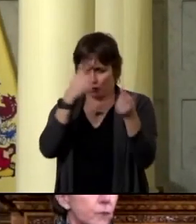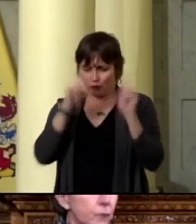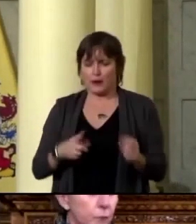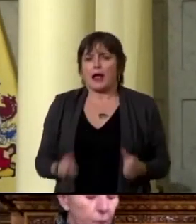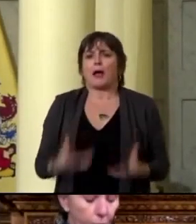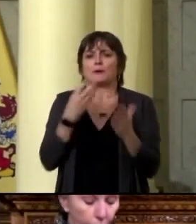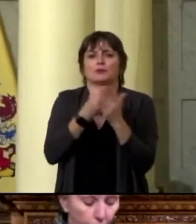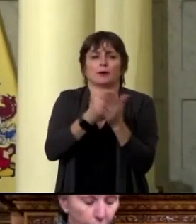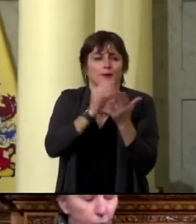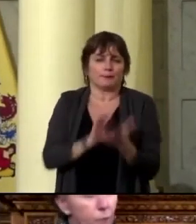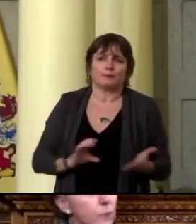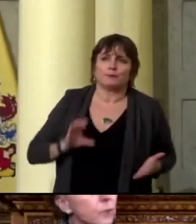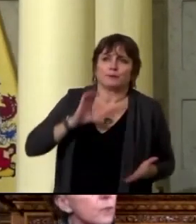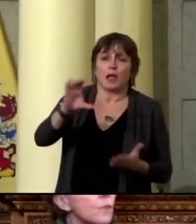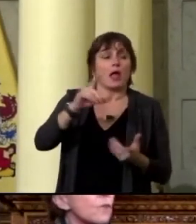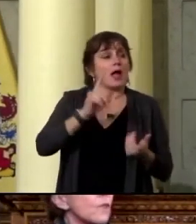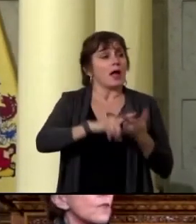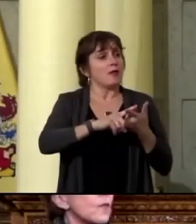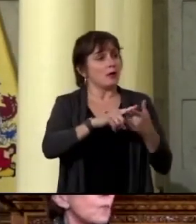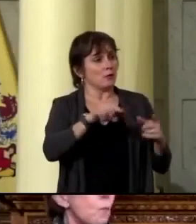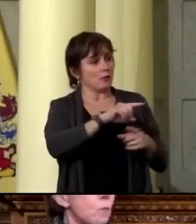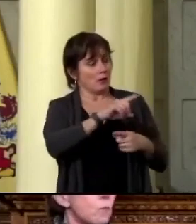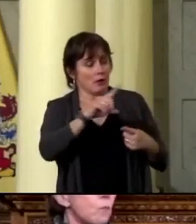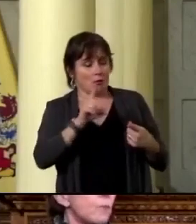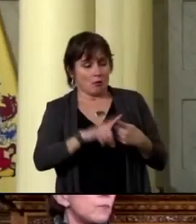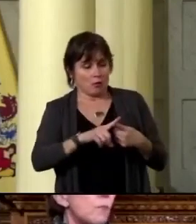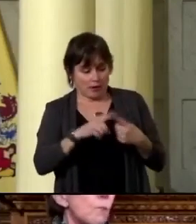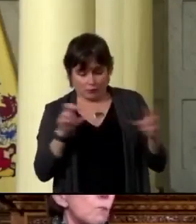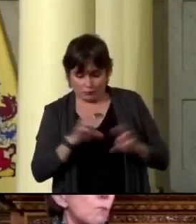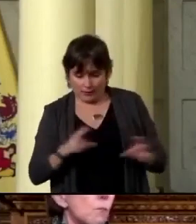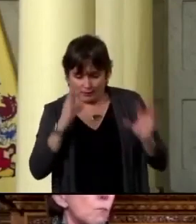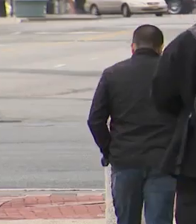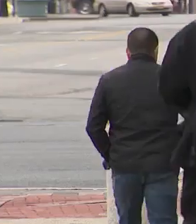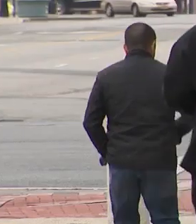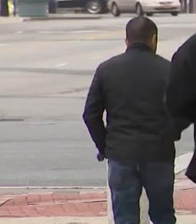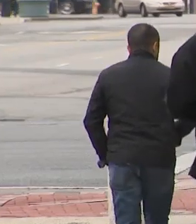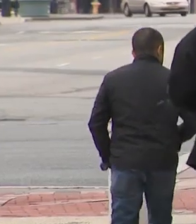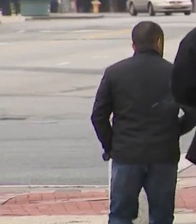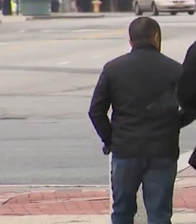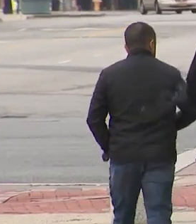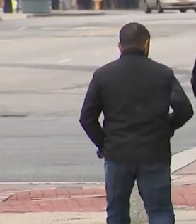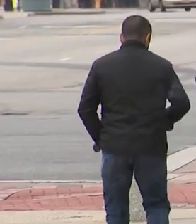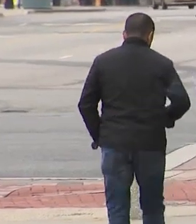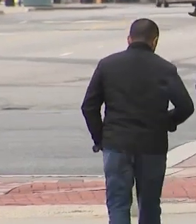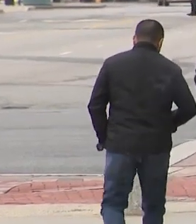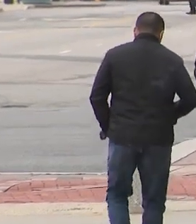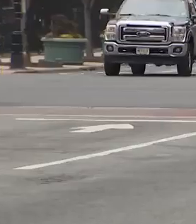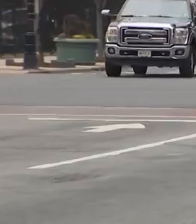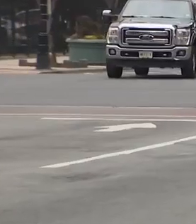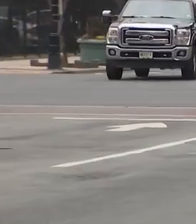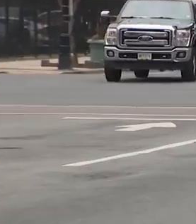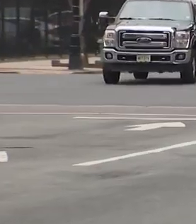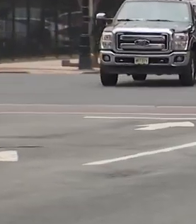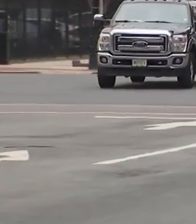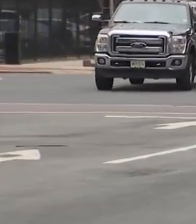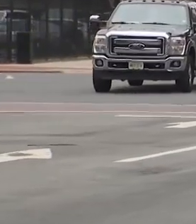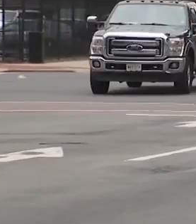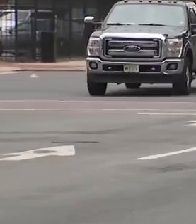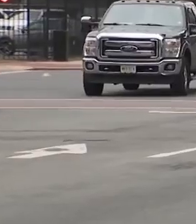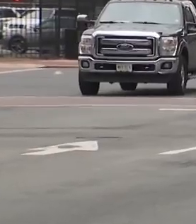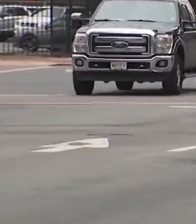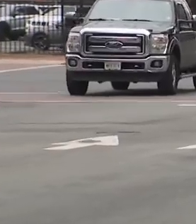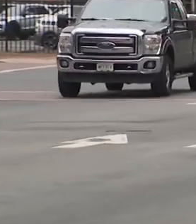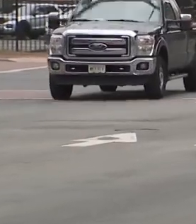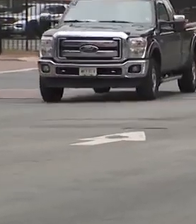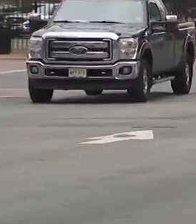before the voters this November and we can invest in our communities that much faster. Meanwhile, members of the public told us they haven't seen enough progress